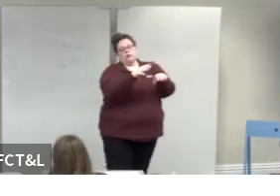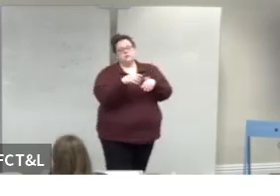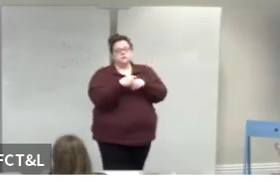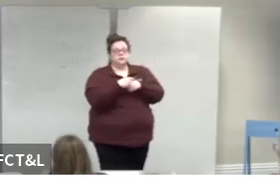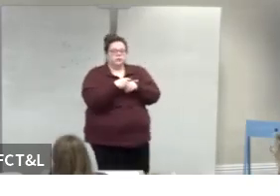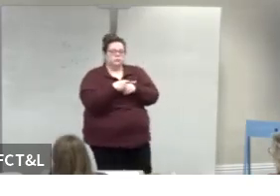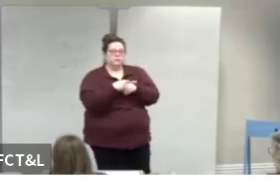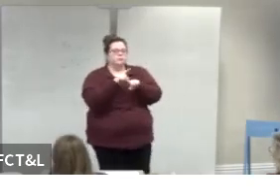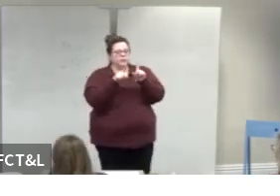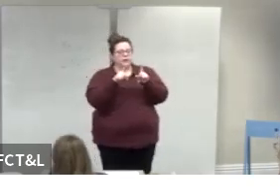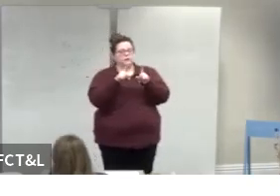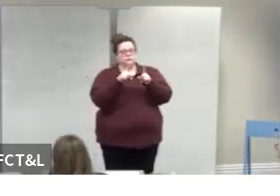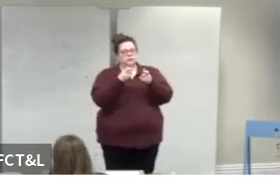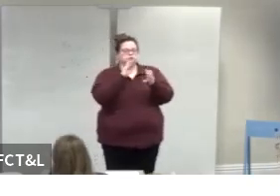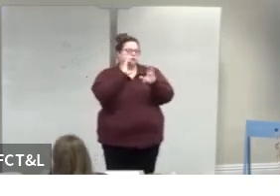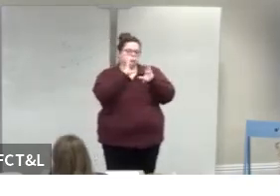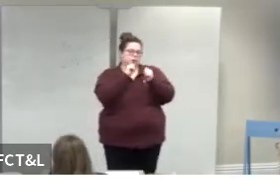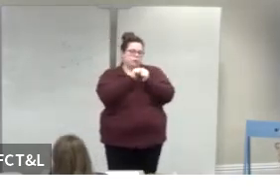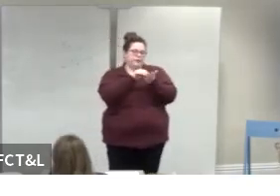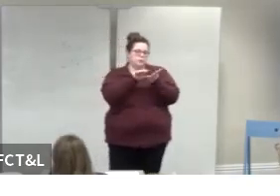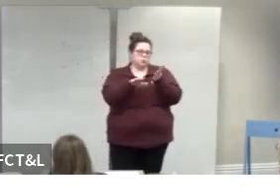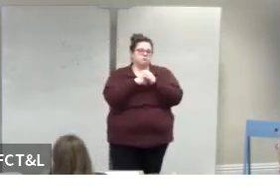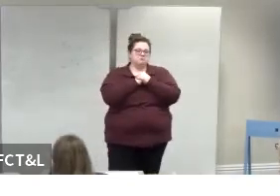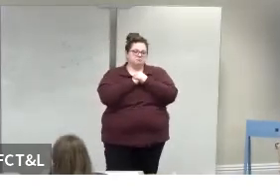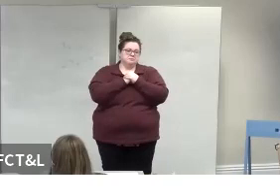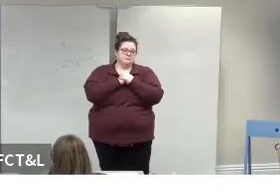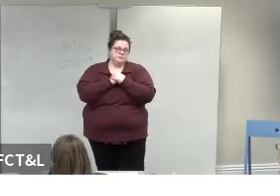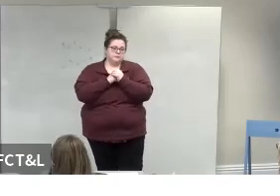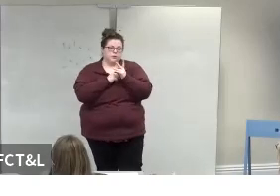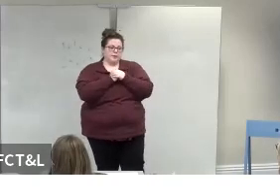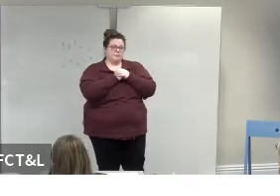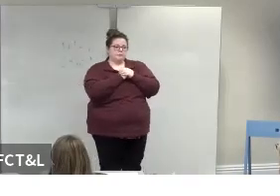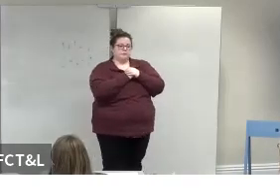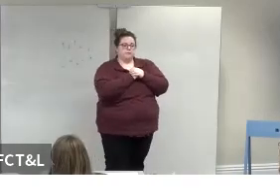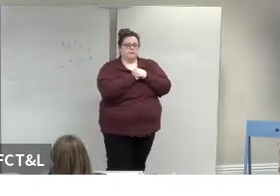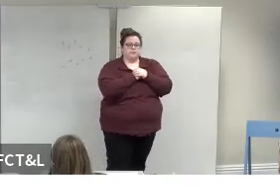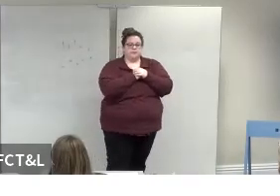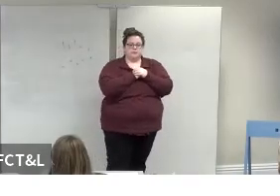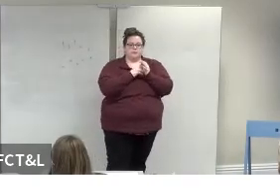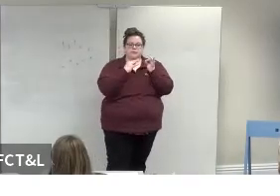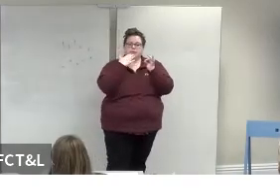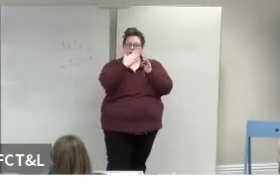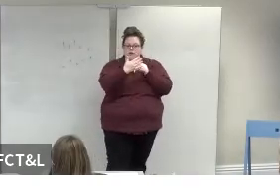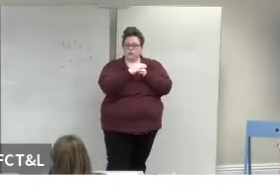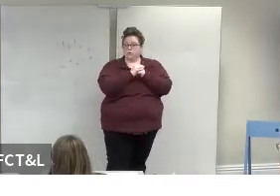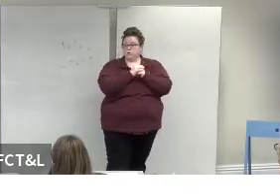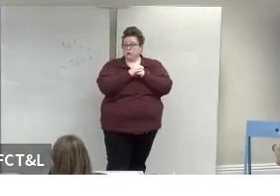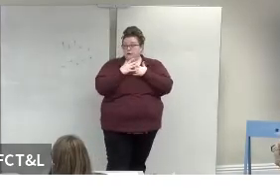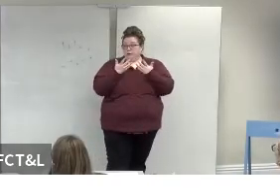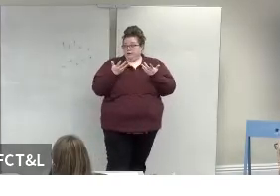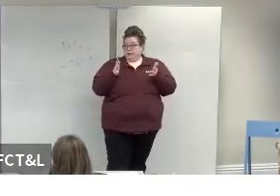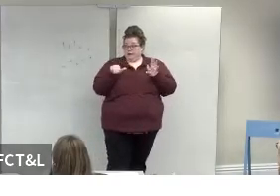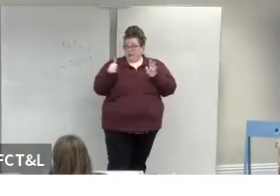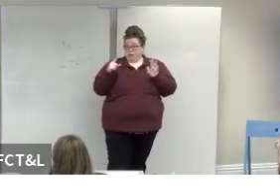then, you don't want to have too many requests, but just ask them and the student will be happy. They can tell you and let you know. Yeah,